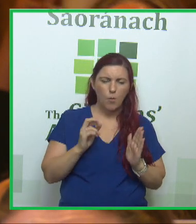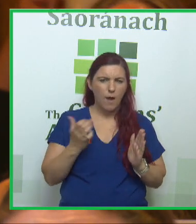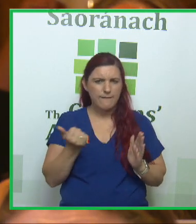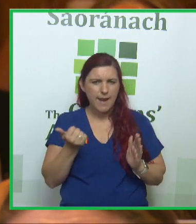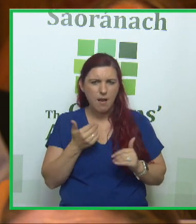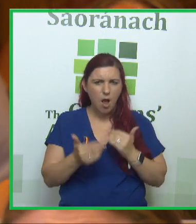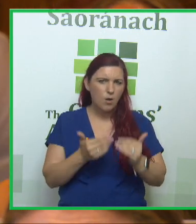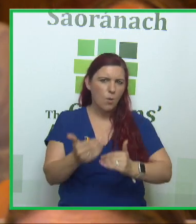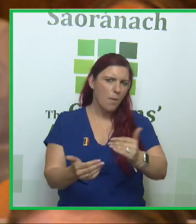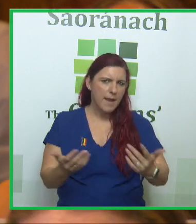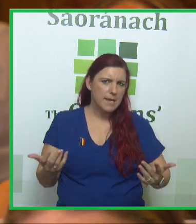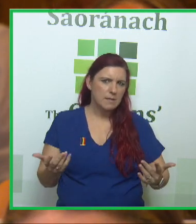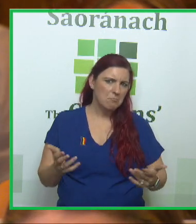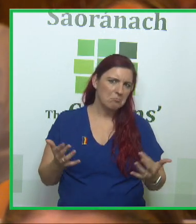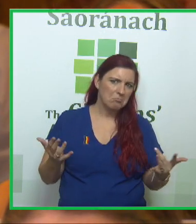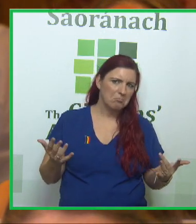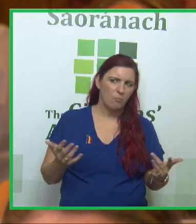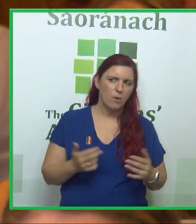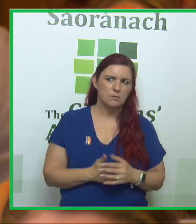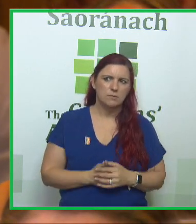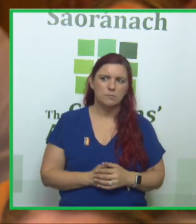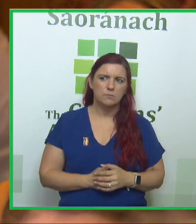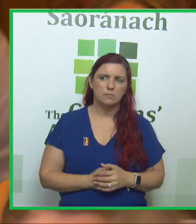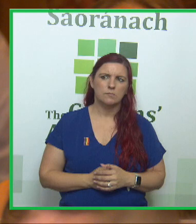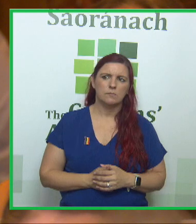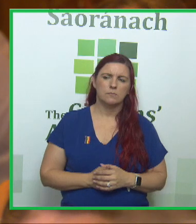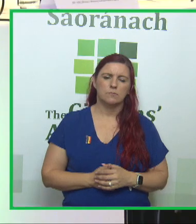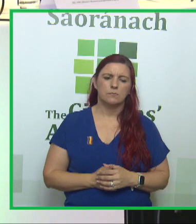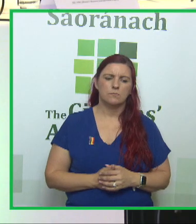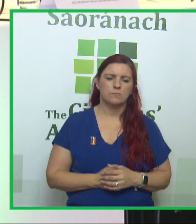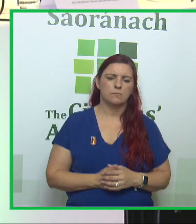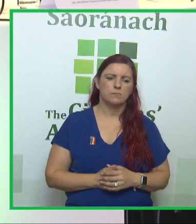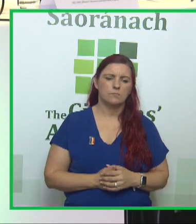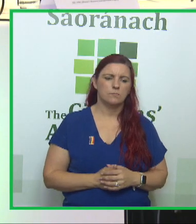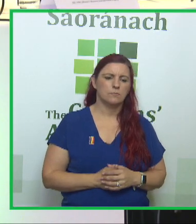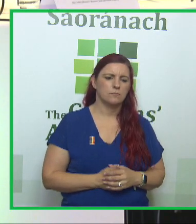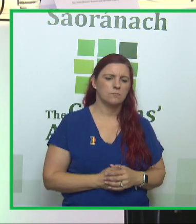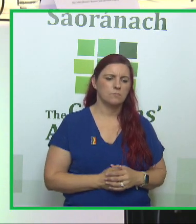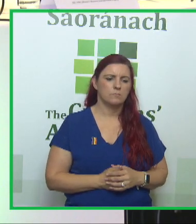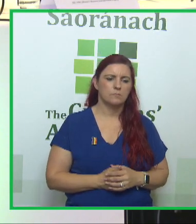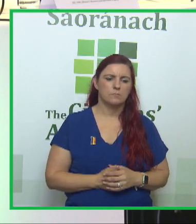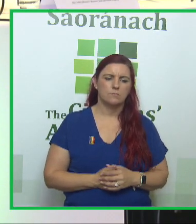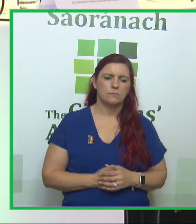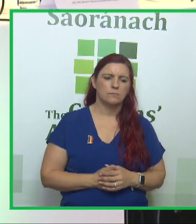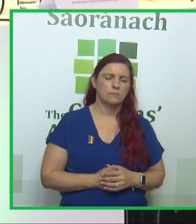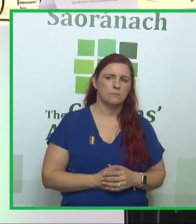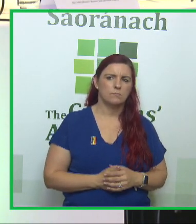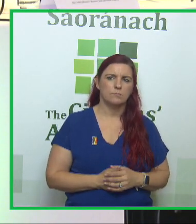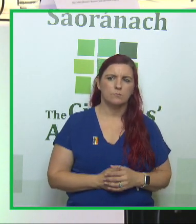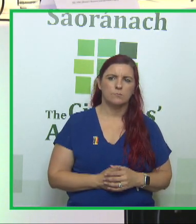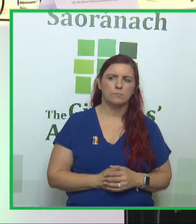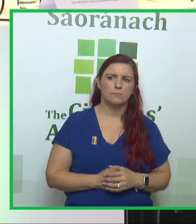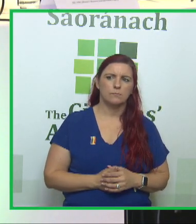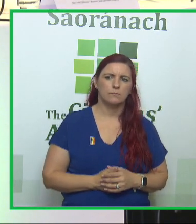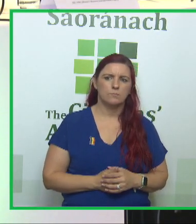ongoing checking in with them to make sure that they're still kind of clean, so to speak? Thank you, Jesse. Okay, so